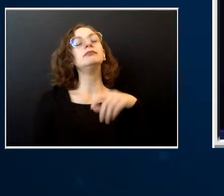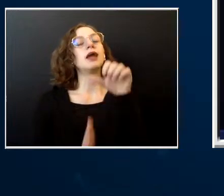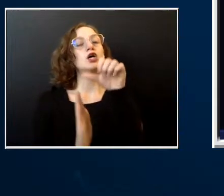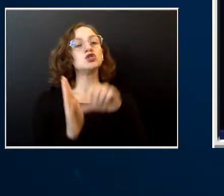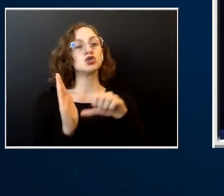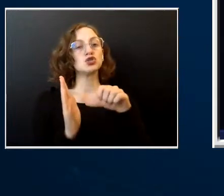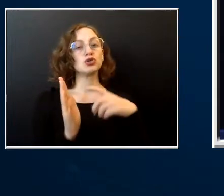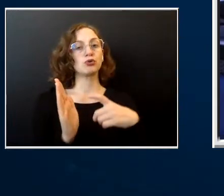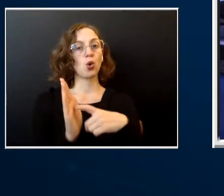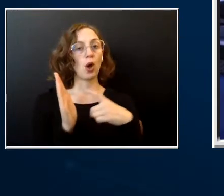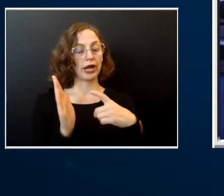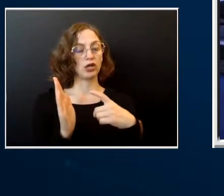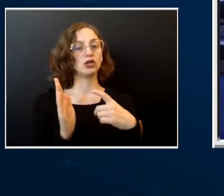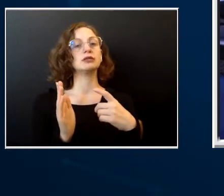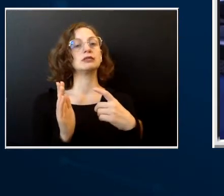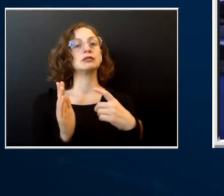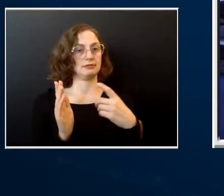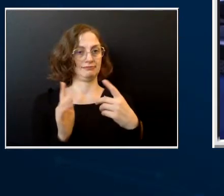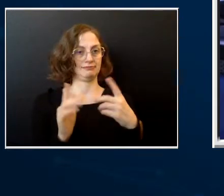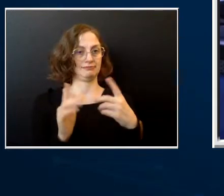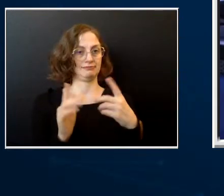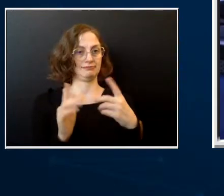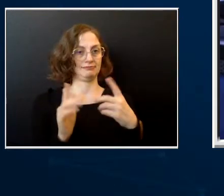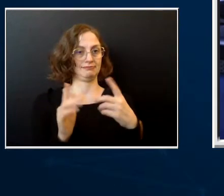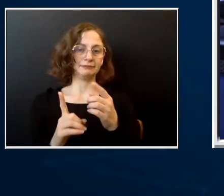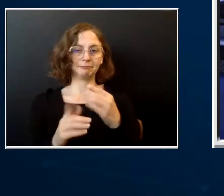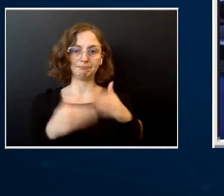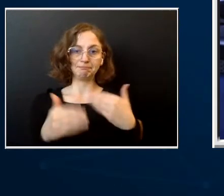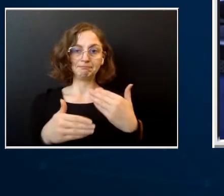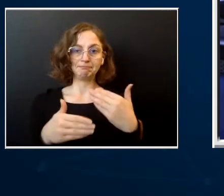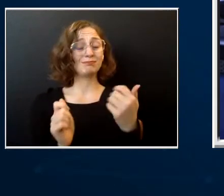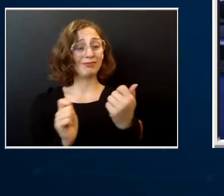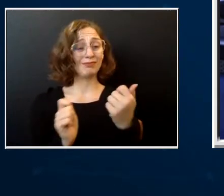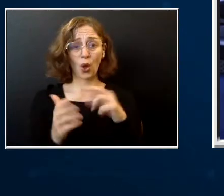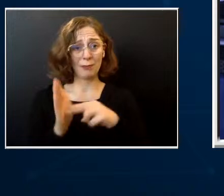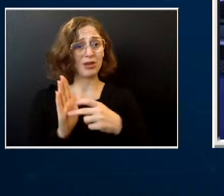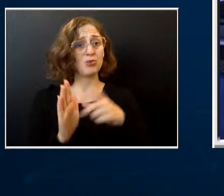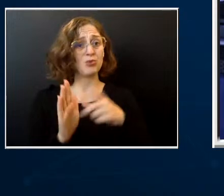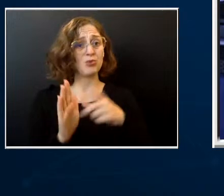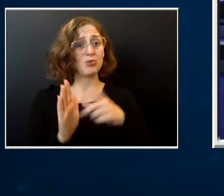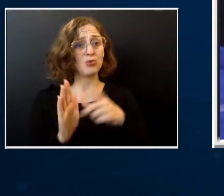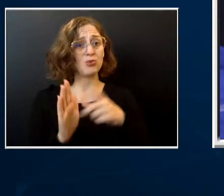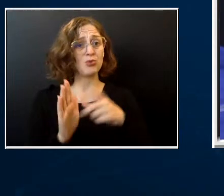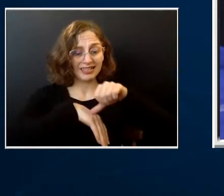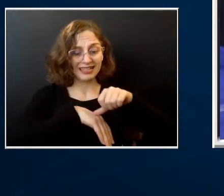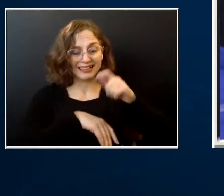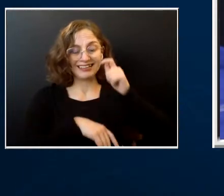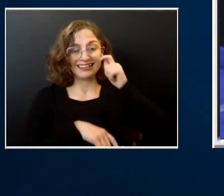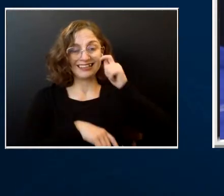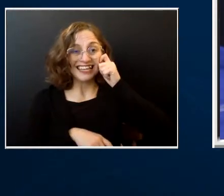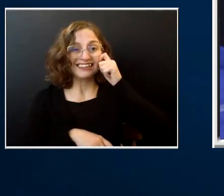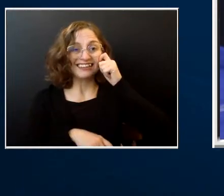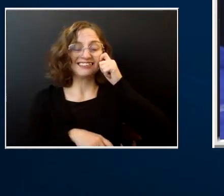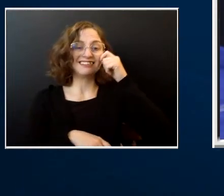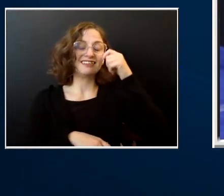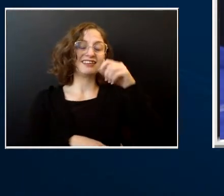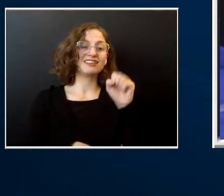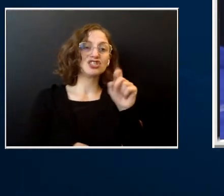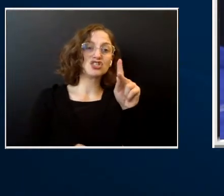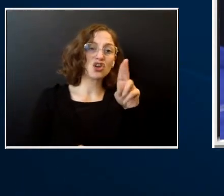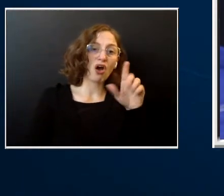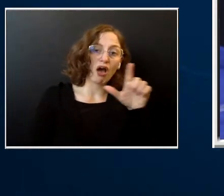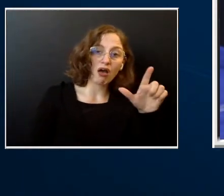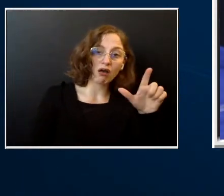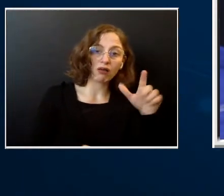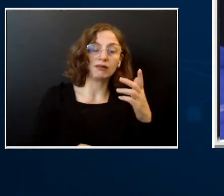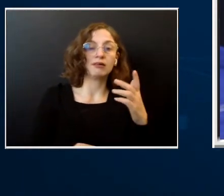but they all involve cutting open the skin, cutting open the skull, either laying down some tissue or making a direct connection between a blood